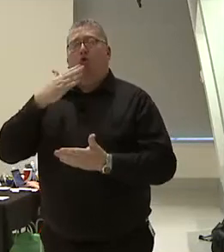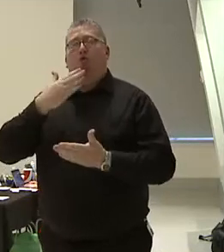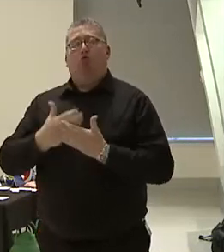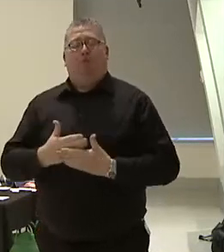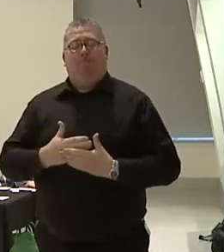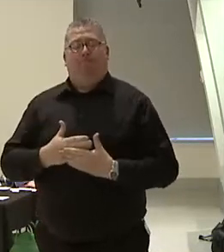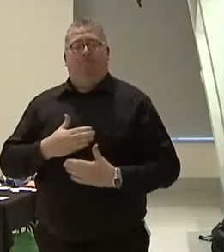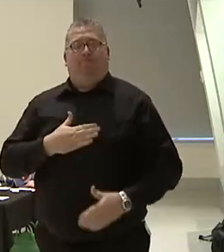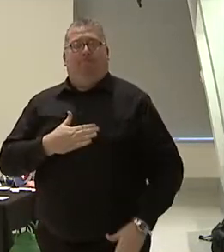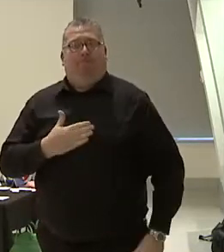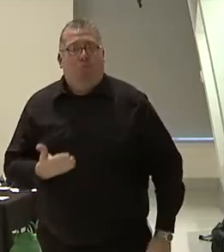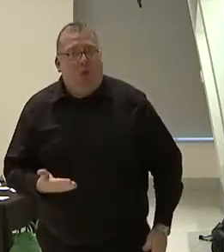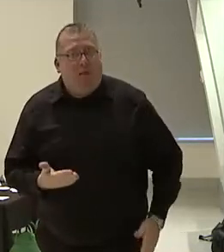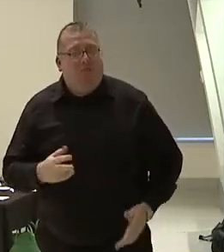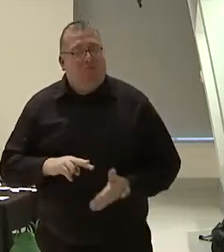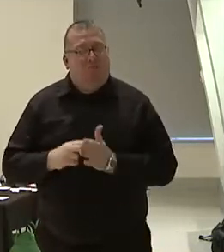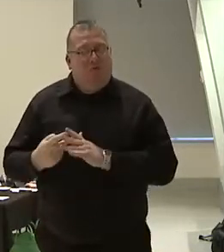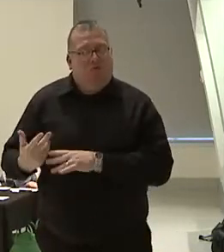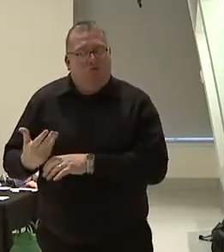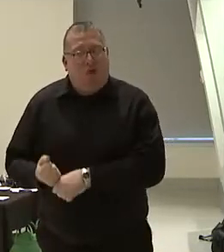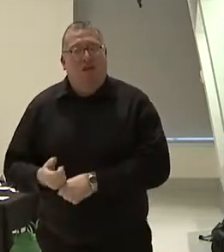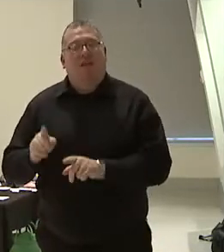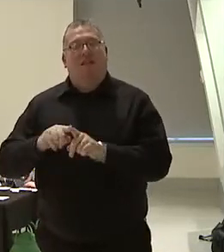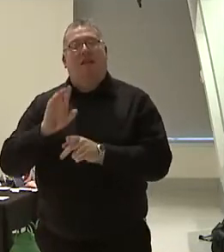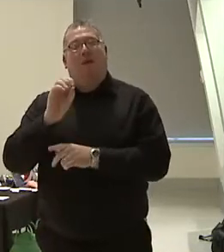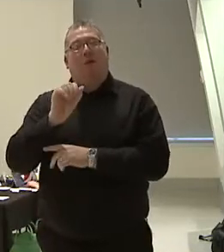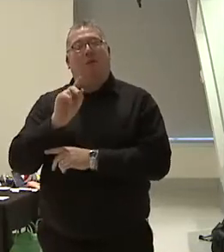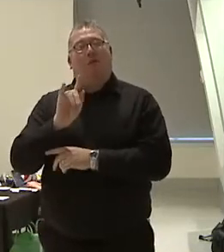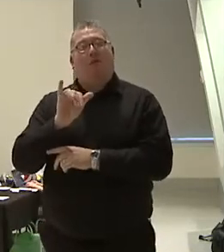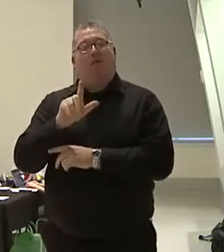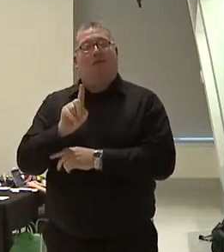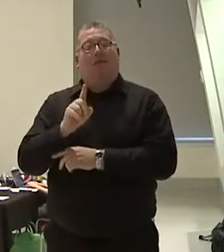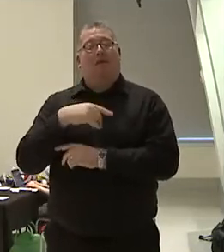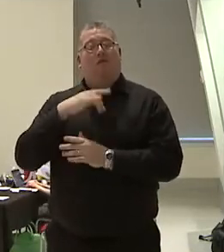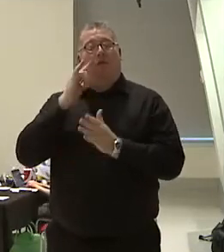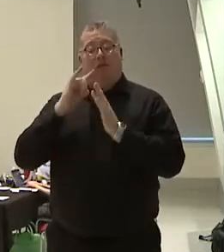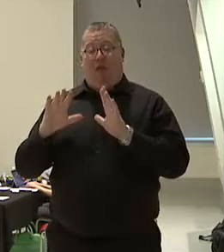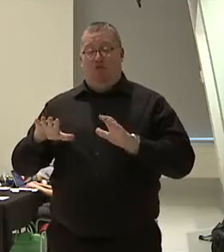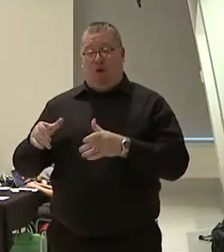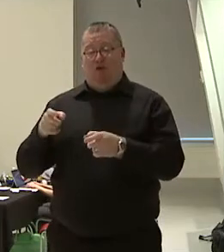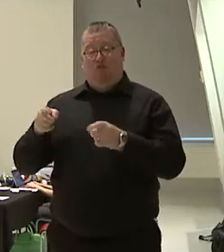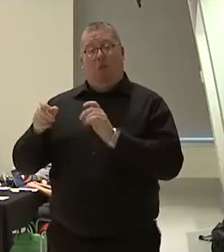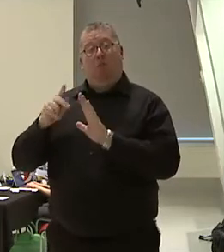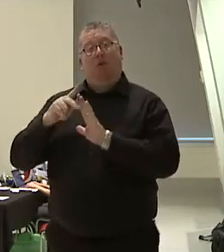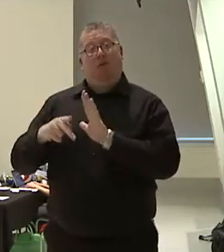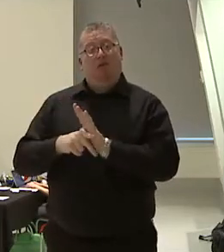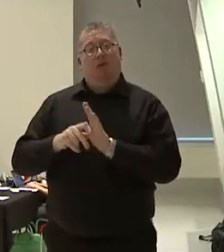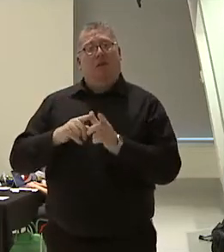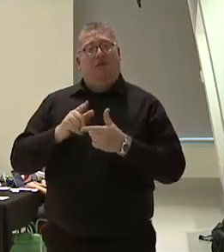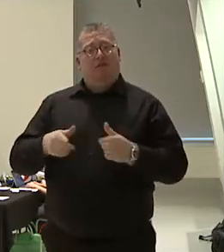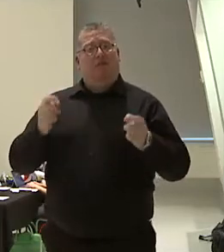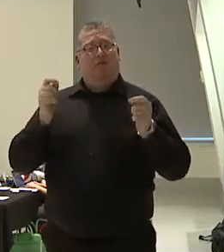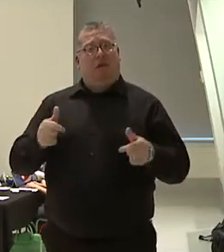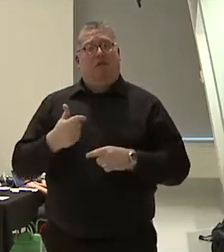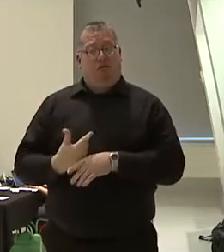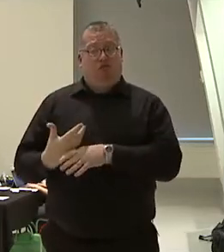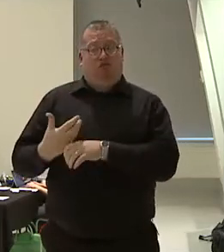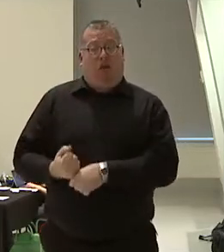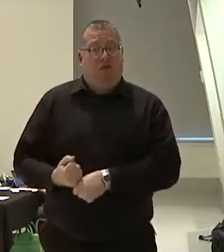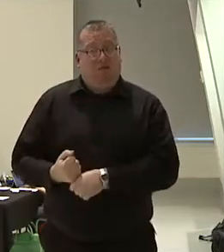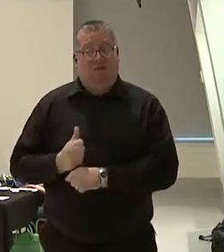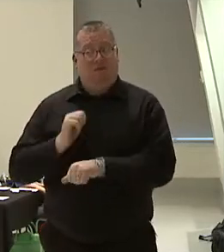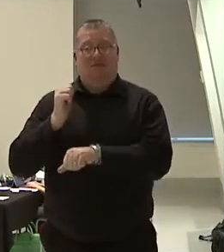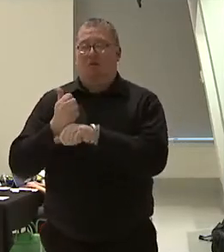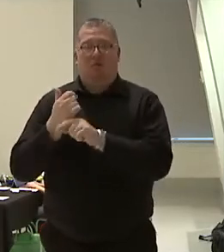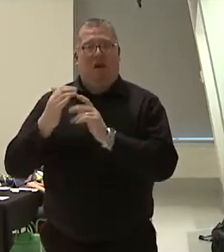is just destroyed instantly if, like Oakland, you then go and violate your crowd control policies, and all of a sudden the trust that you may have built up, all of a